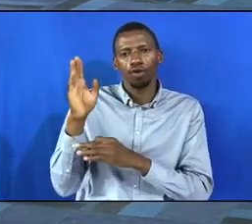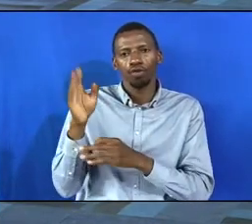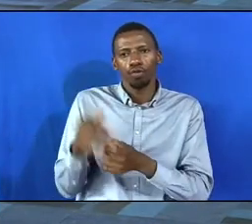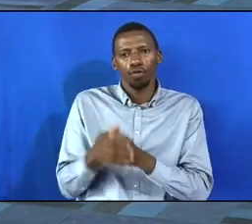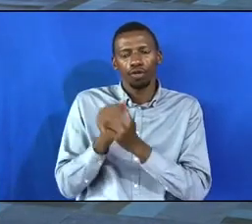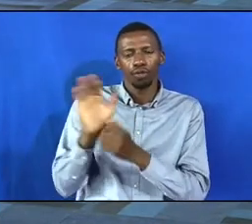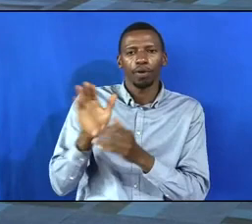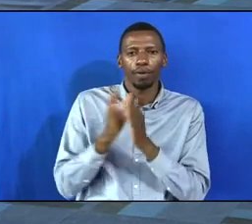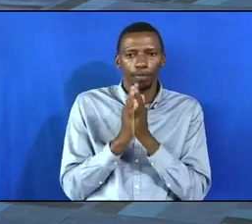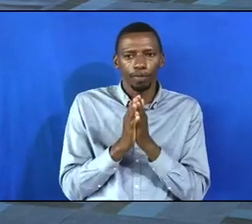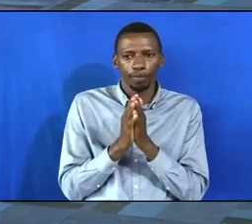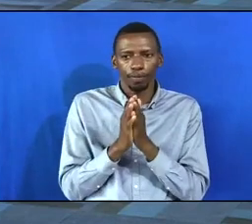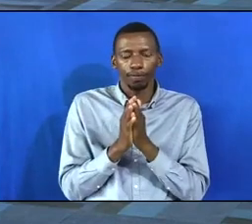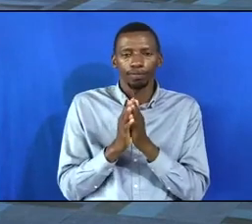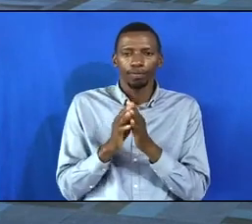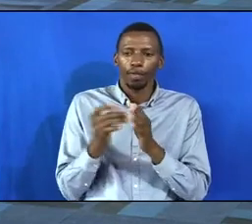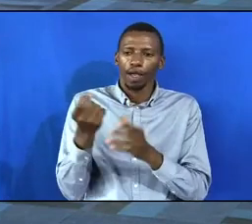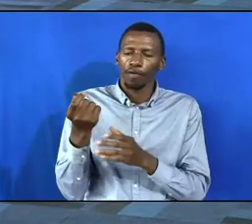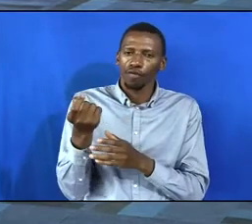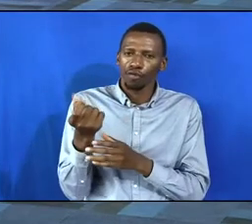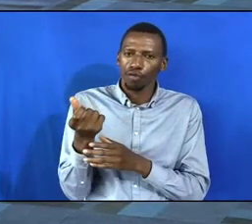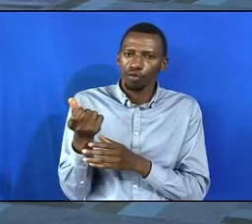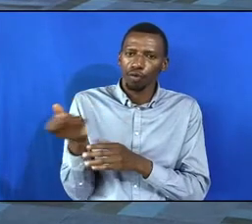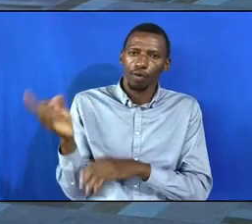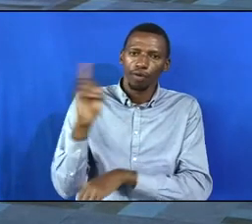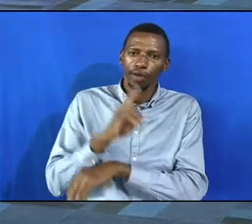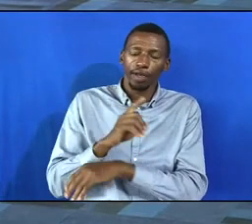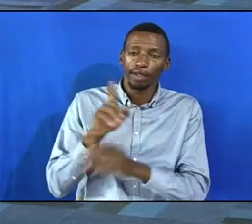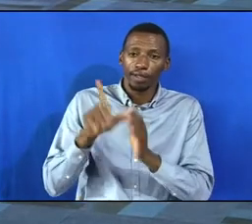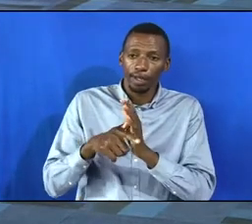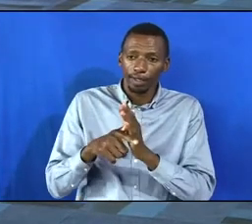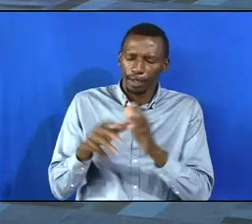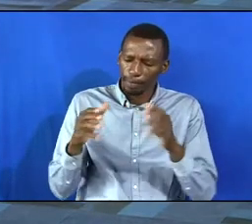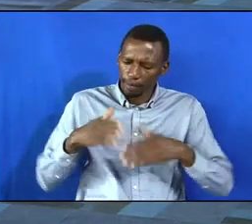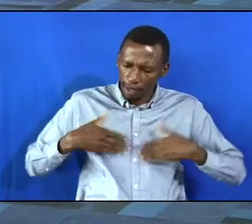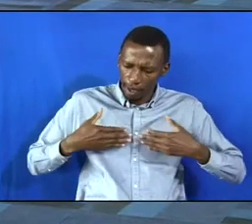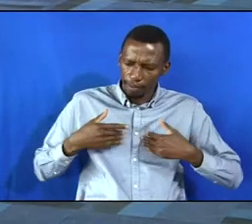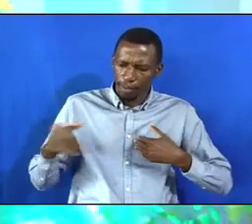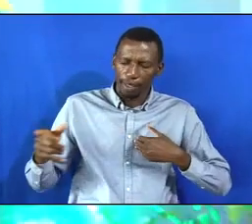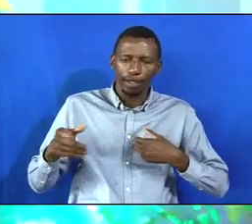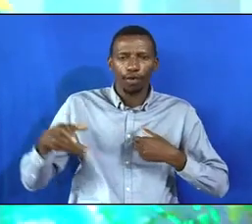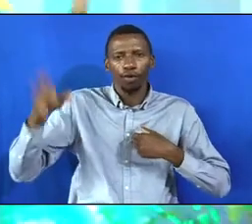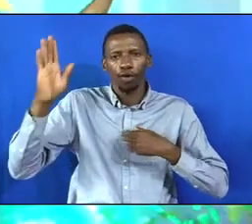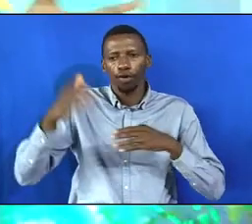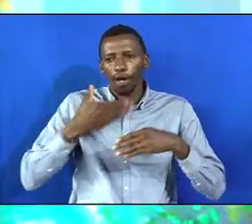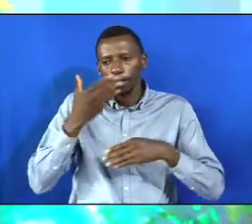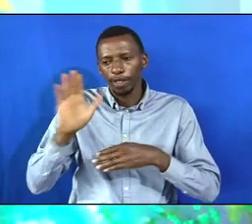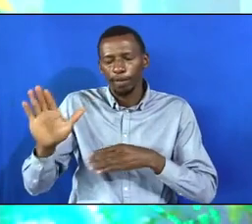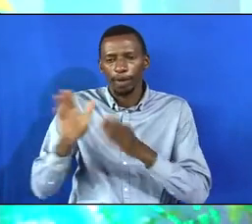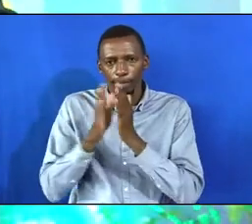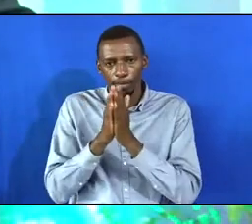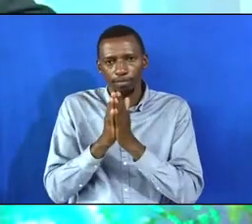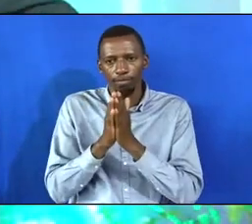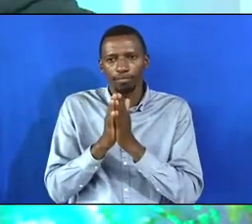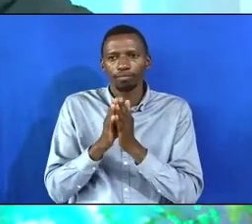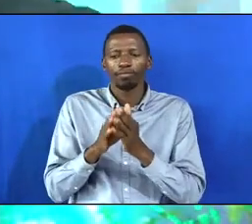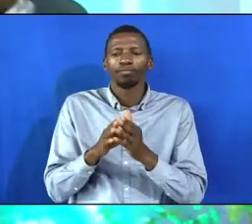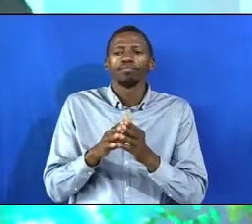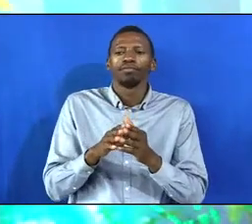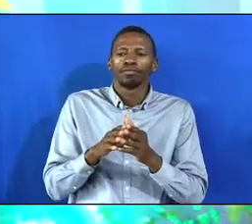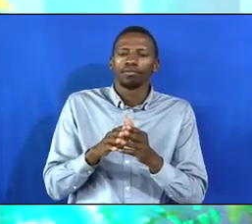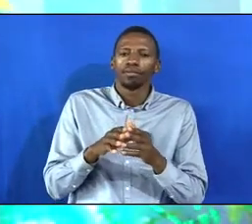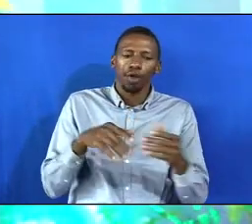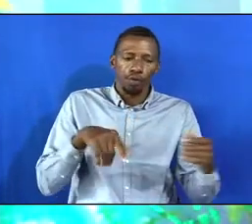to his feet and he said, God has answered my prayer. Then I reminded him his promise. So we went to his office, removed all